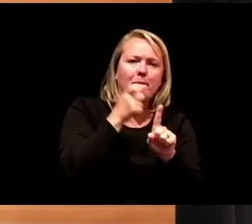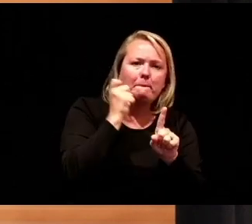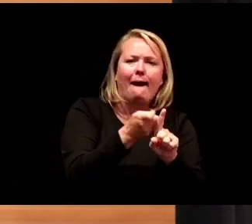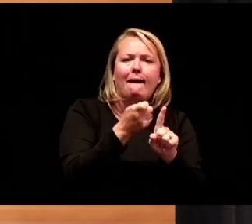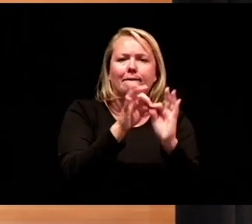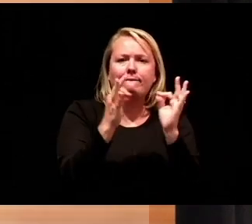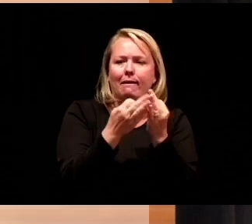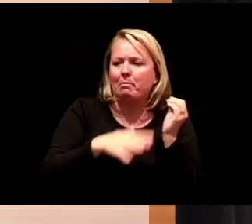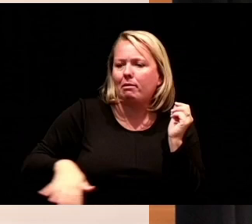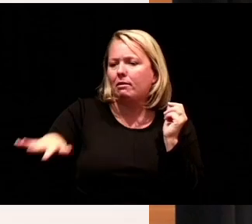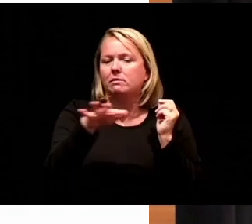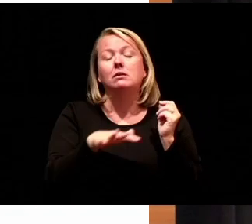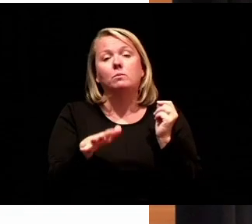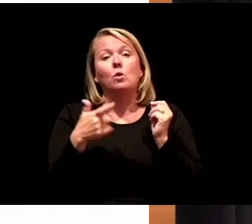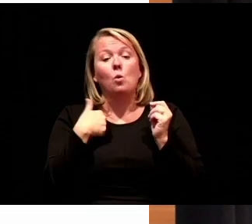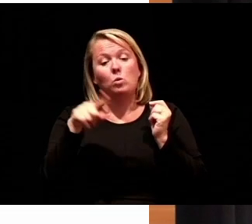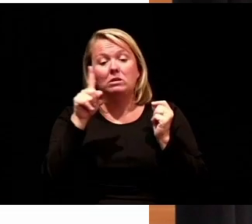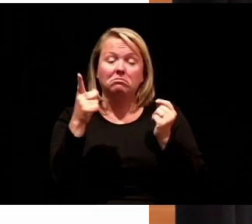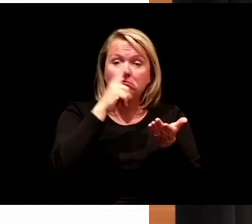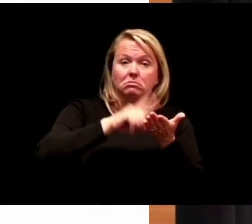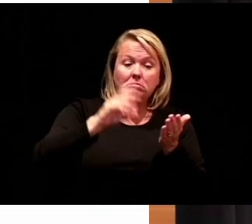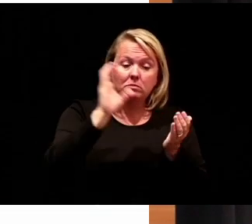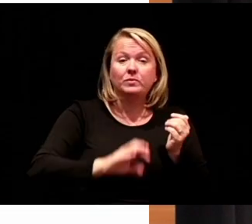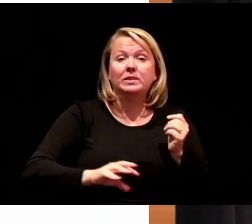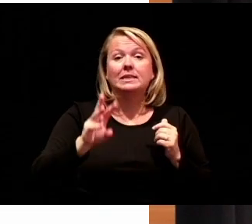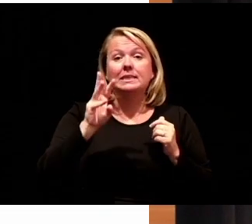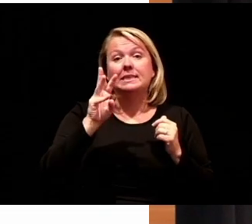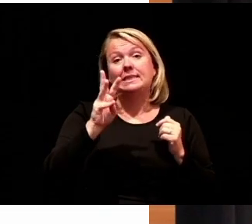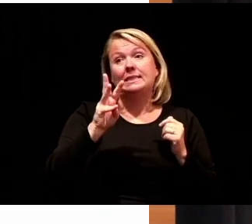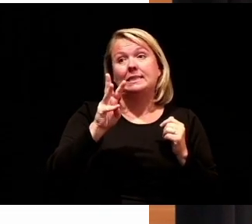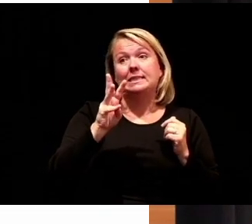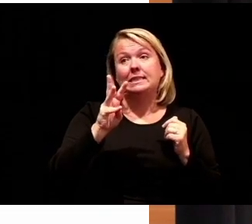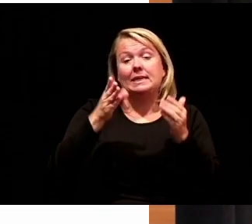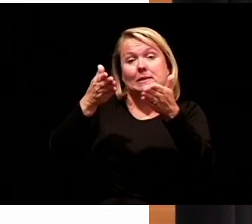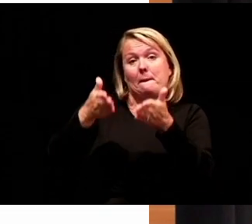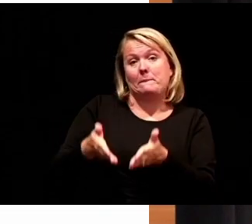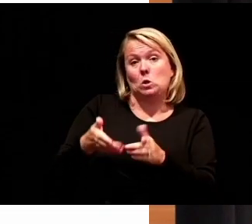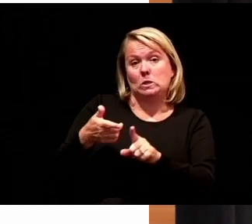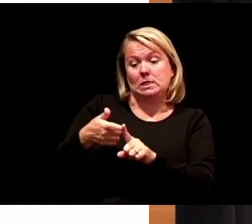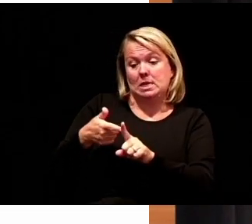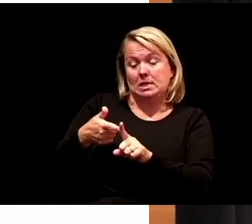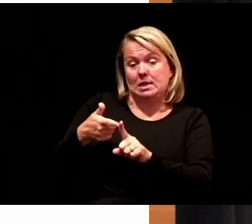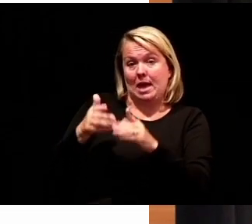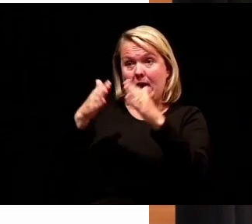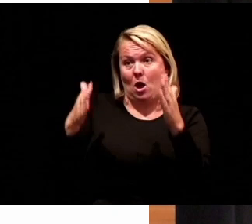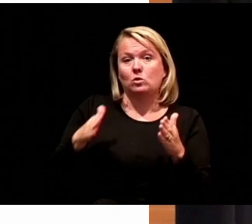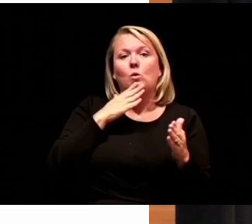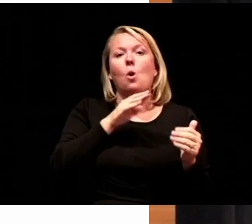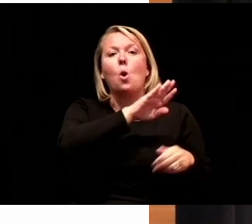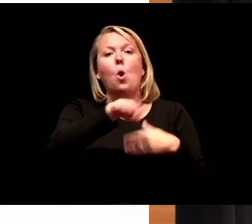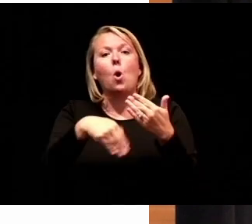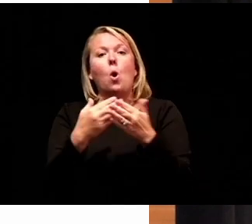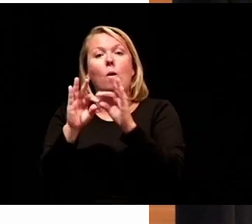IPMC standards, we were able to review the size of the home and found out that based on IPMC standards, the townhouse